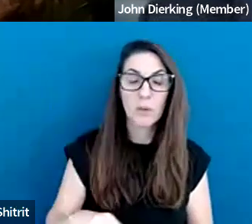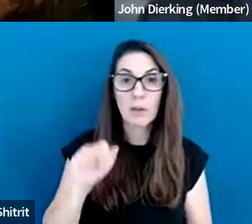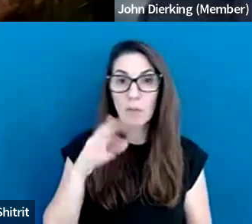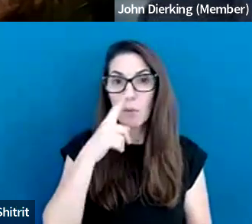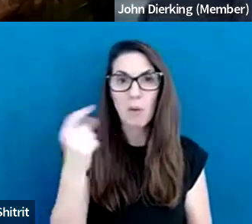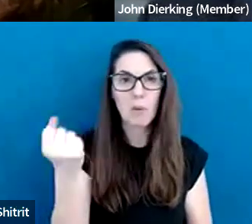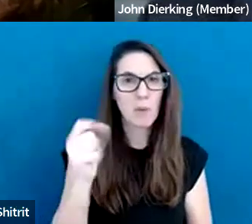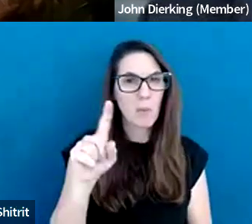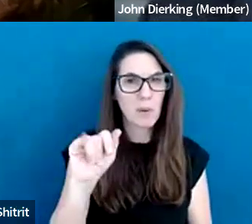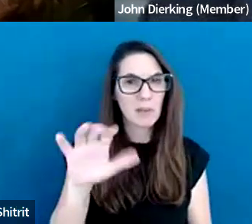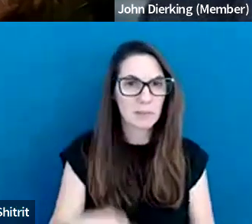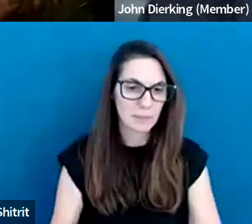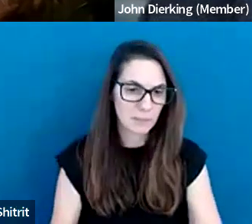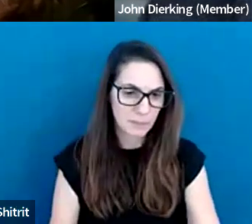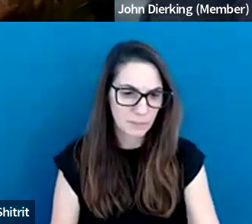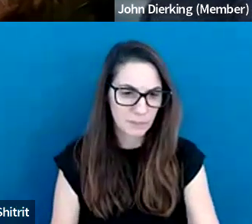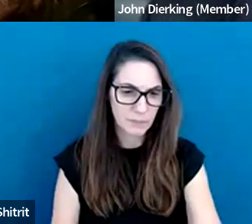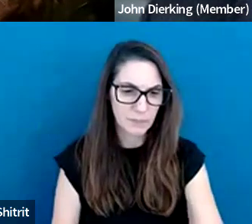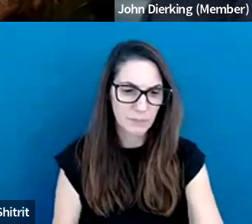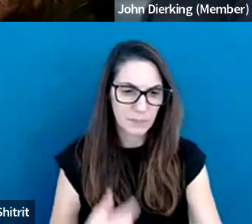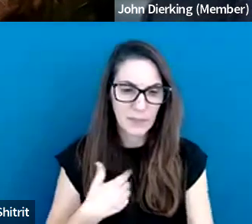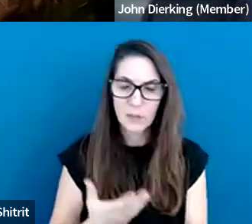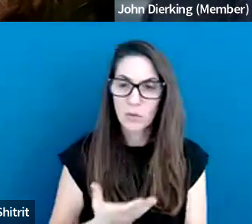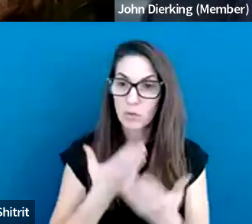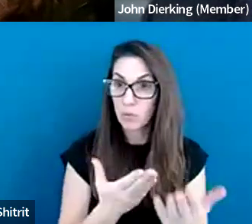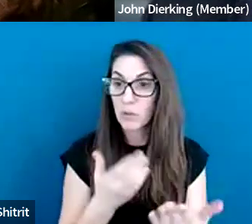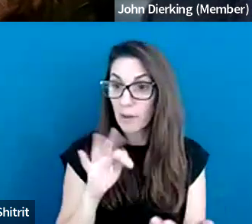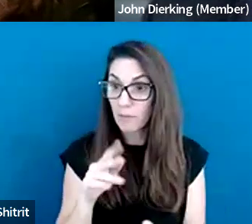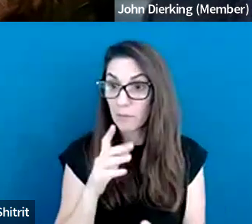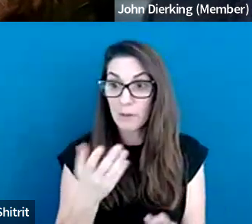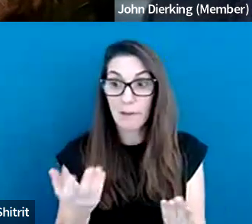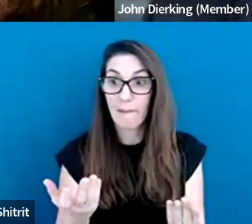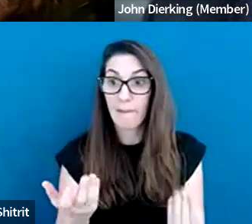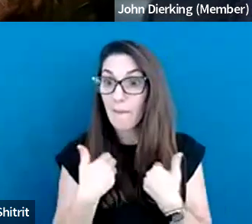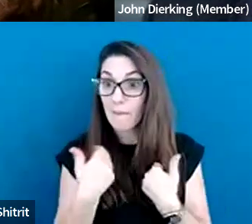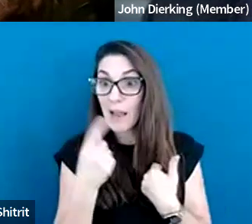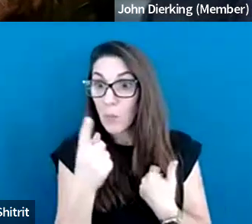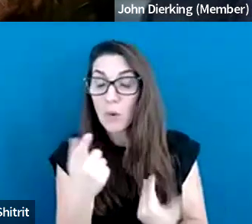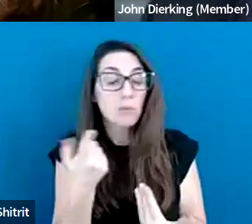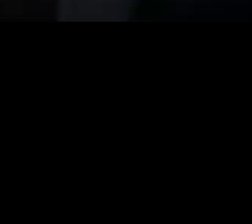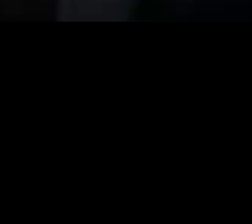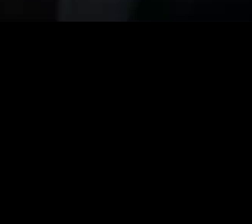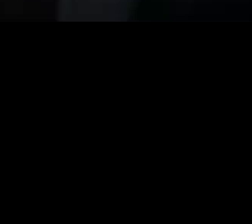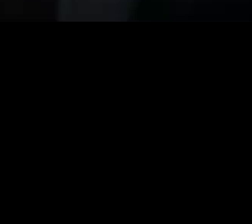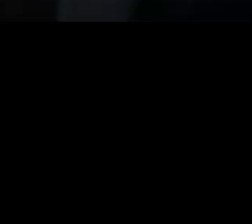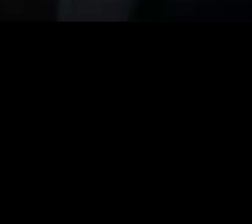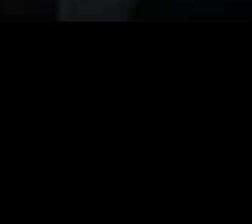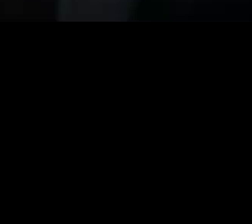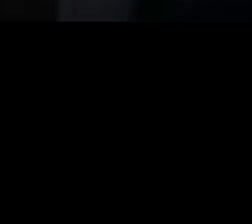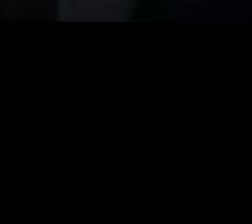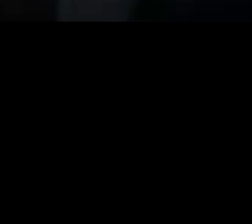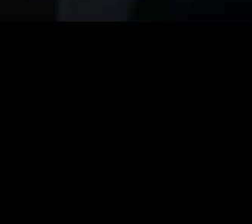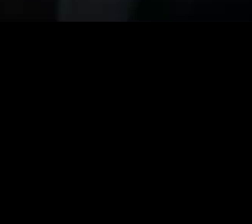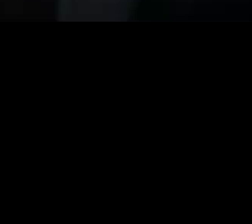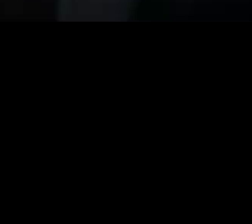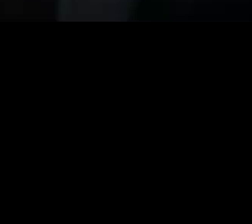second, I'd also suggest that if there is anyone who would like to cast